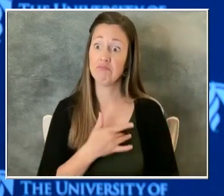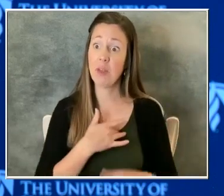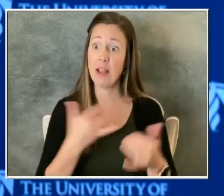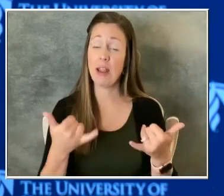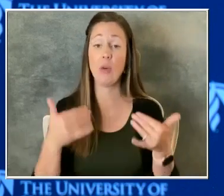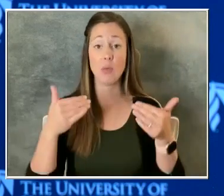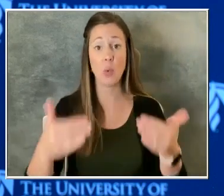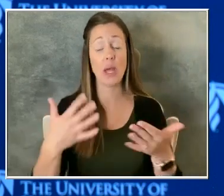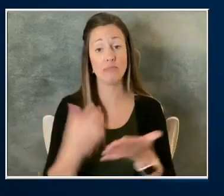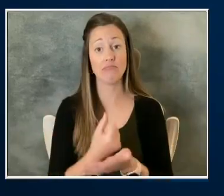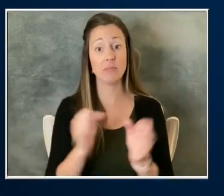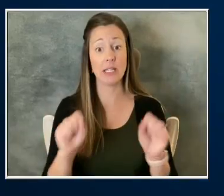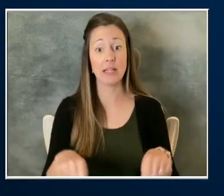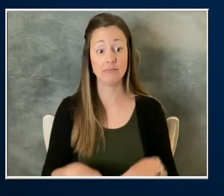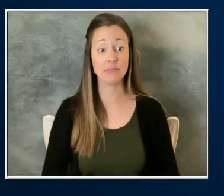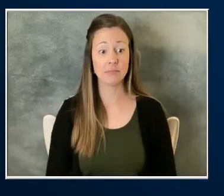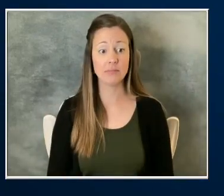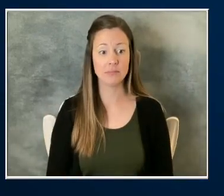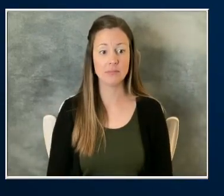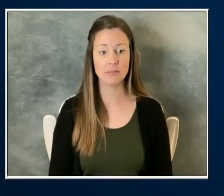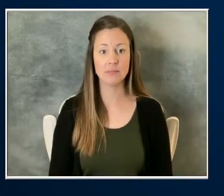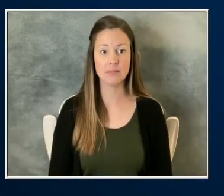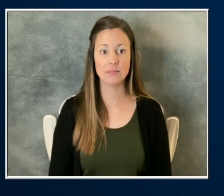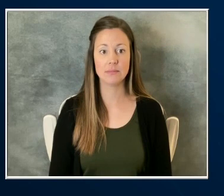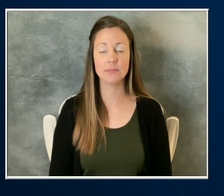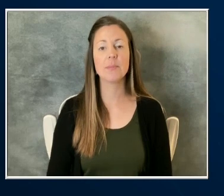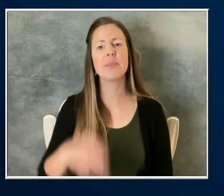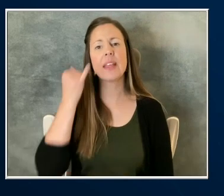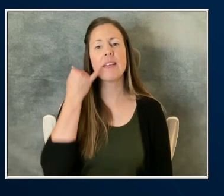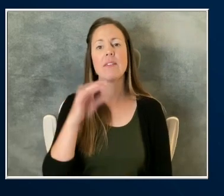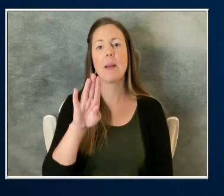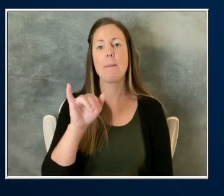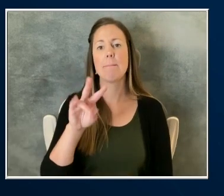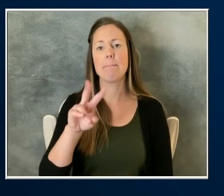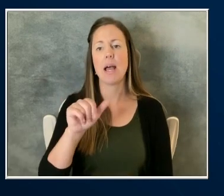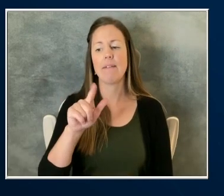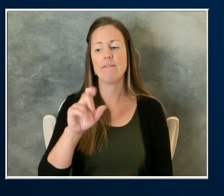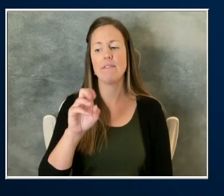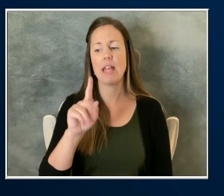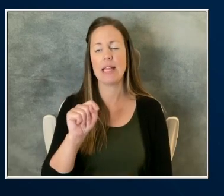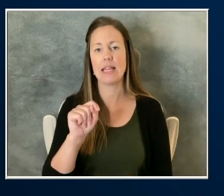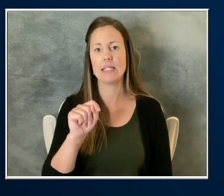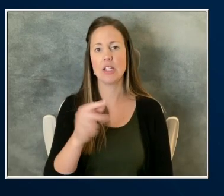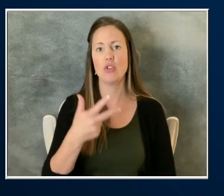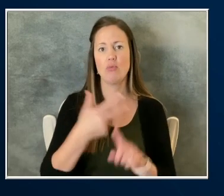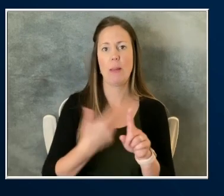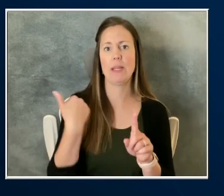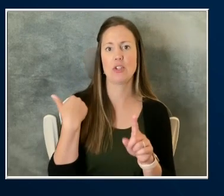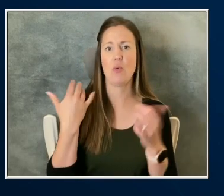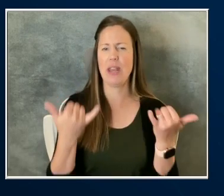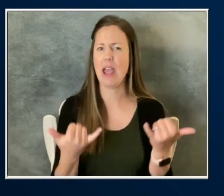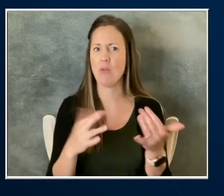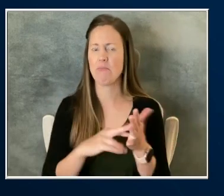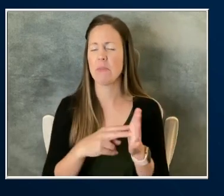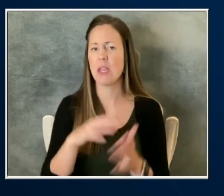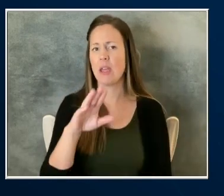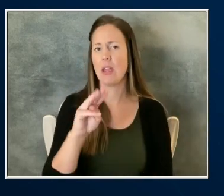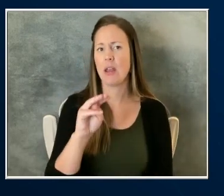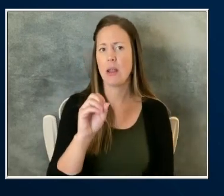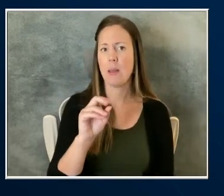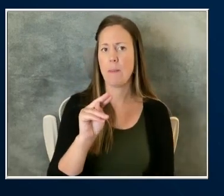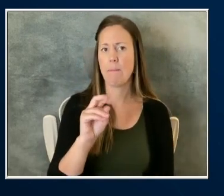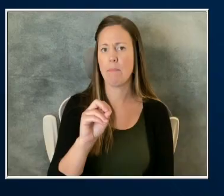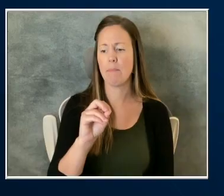Yeah. So here's a question. If you had the bivalent booster 3 months ago, would you get the monovalent one, or would you go ahead and wait for like a 6-month